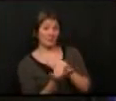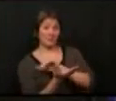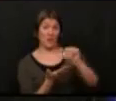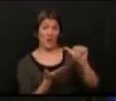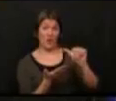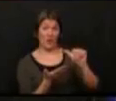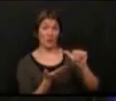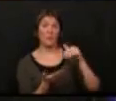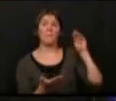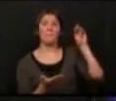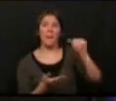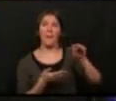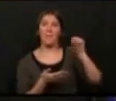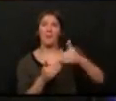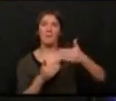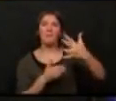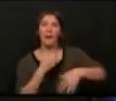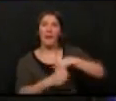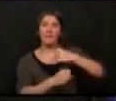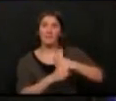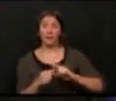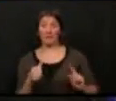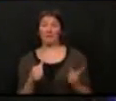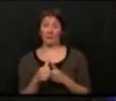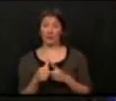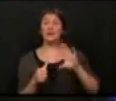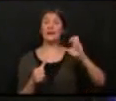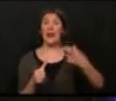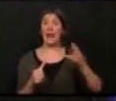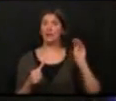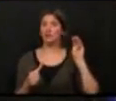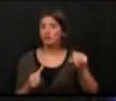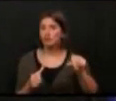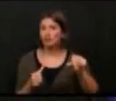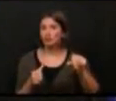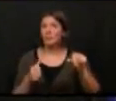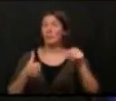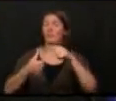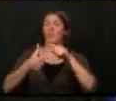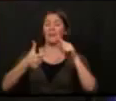over 5 years. The first year being paid in cash, the remaining four